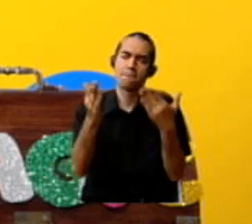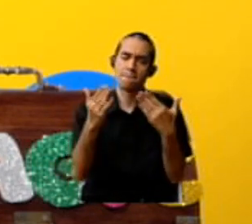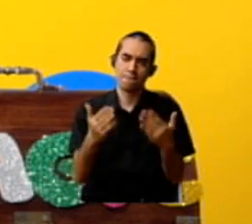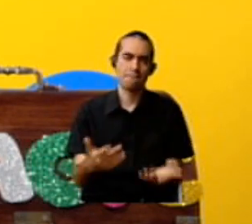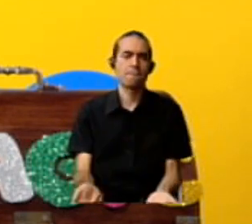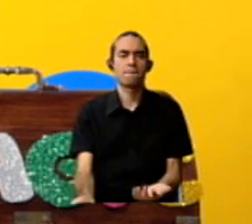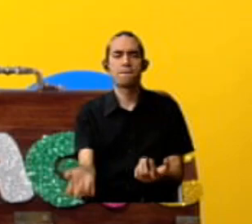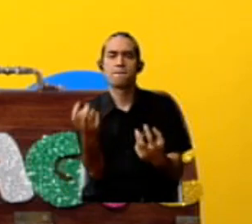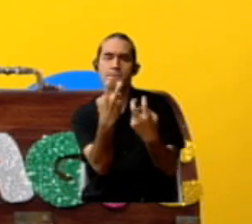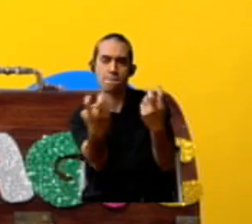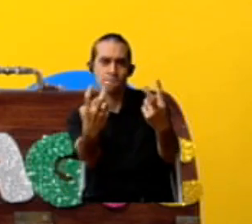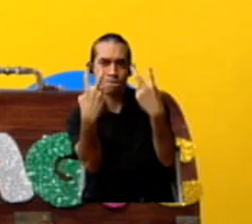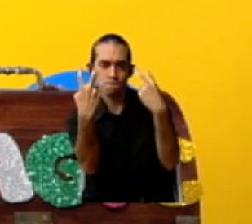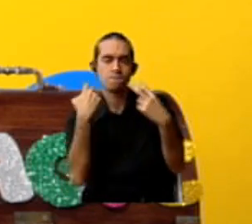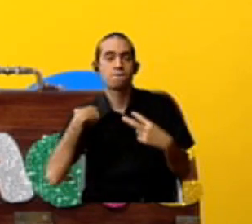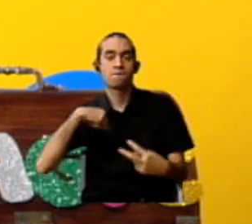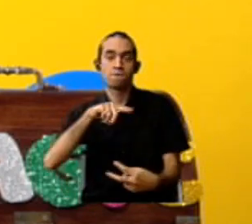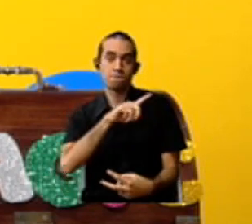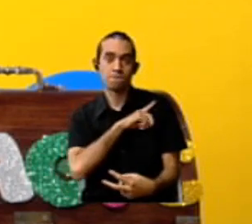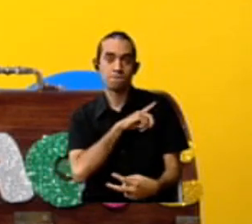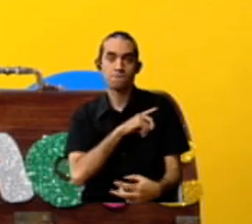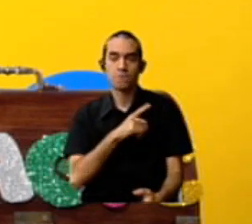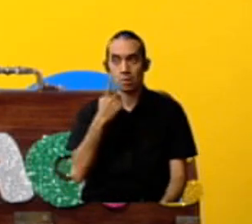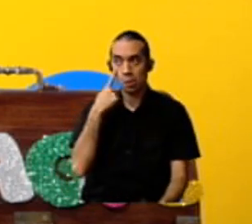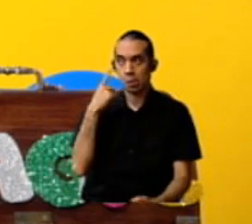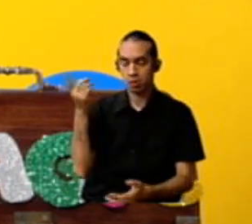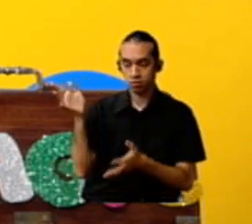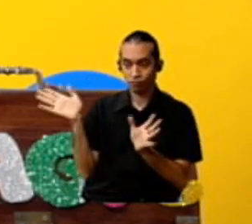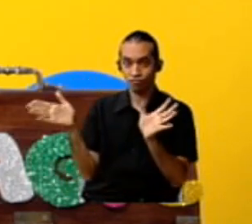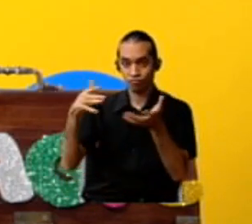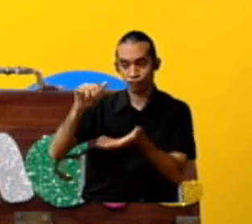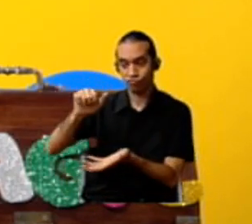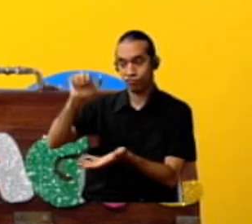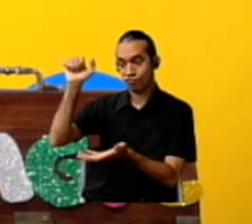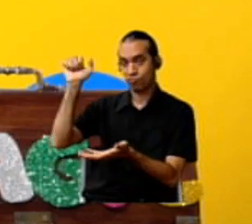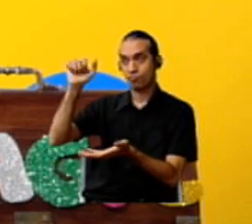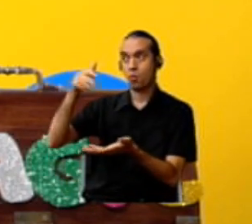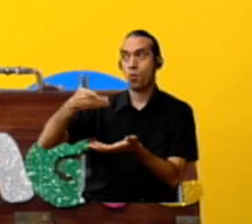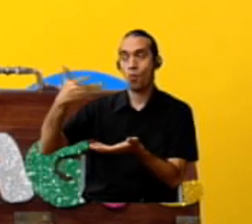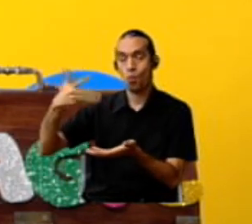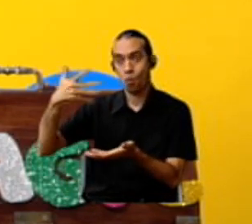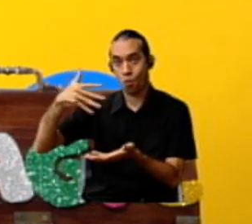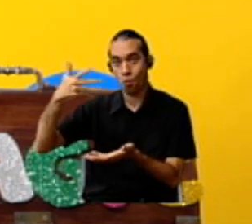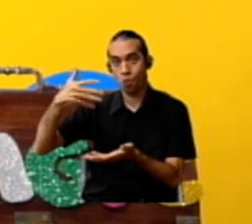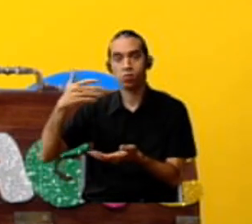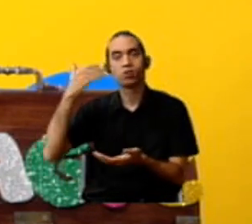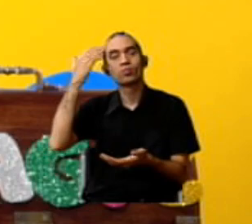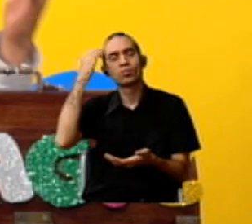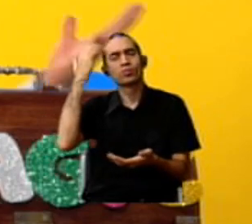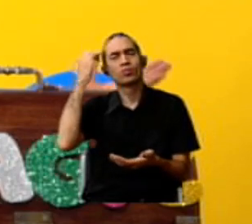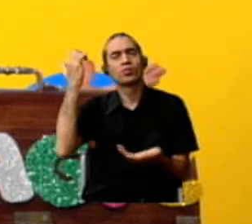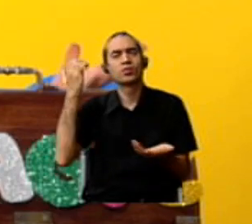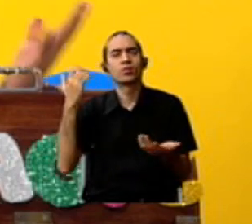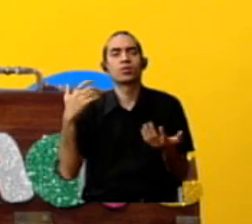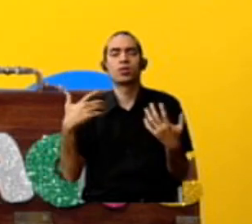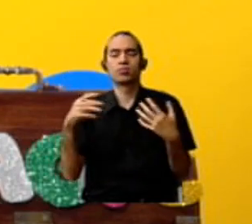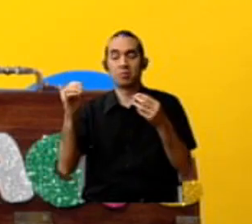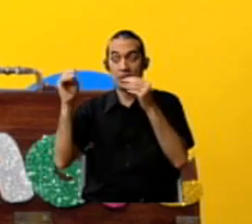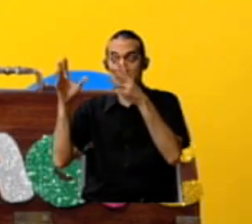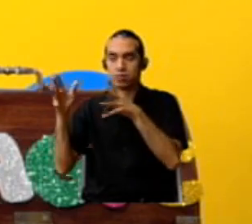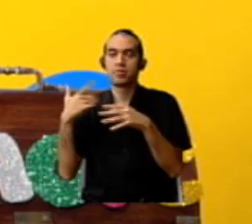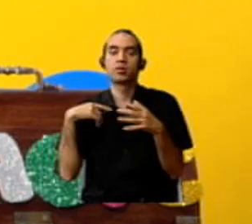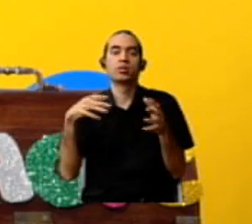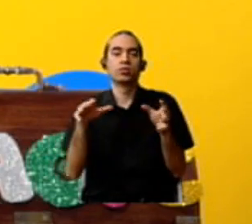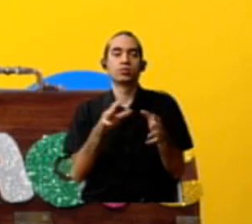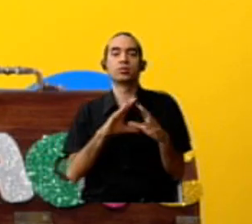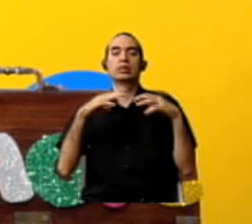us. And look, we have a magic box here in the classroom because we have a big classroom. We